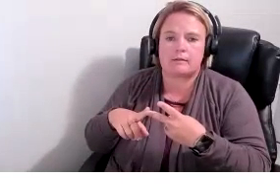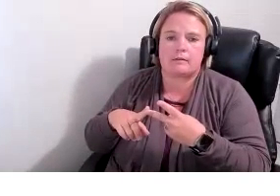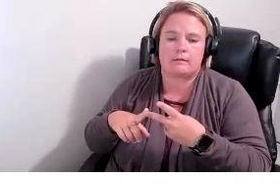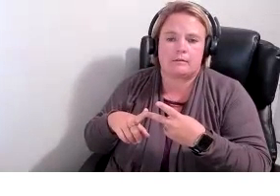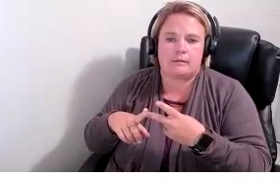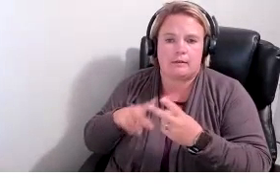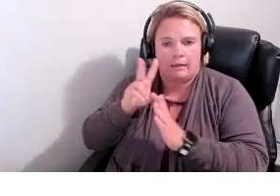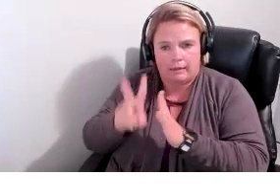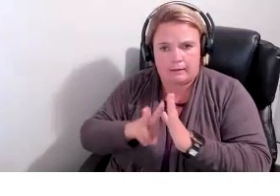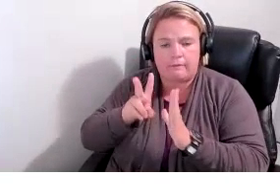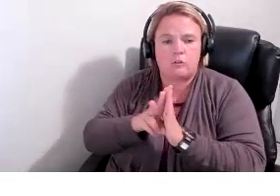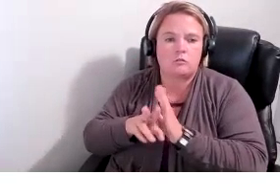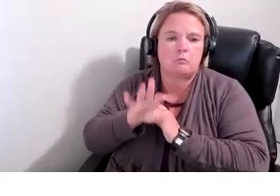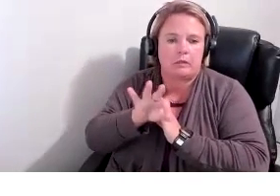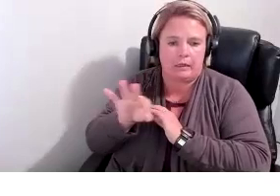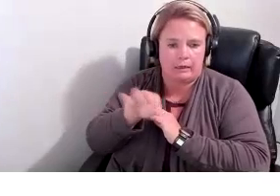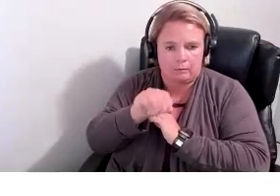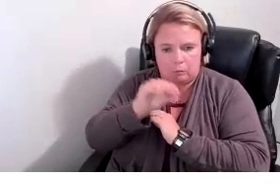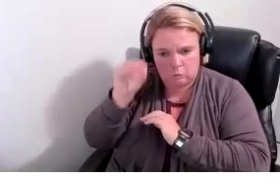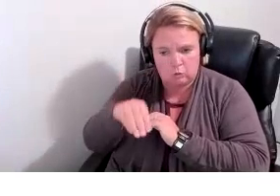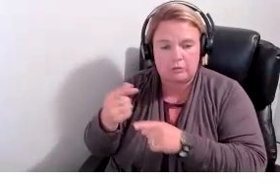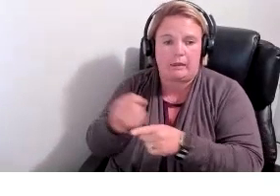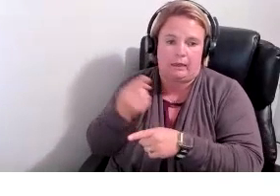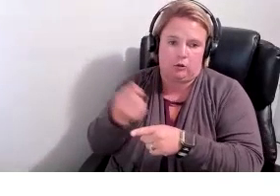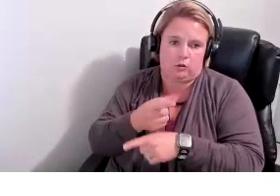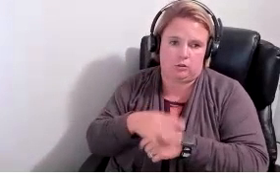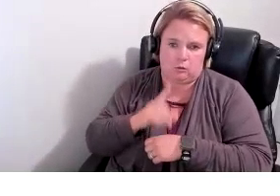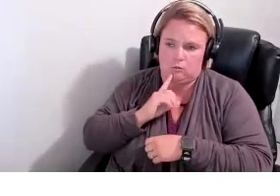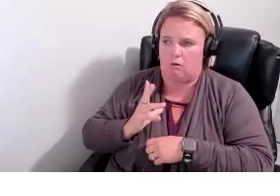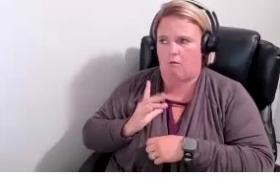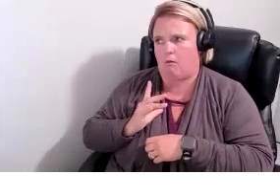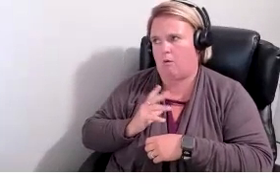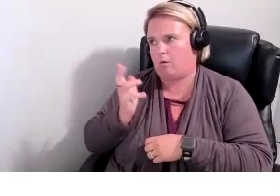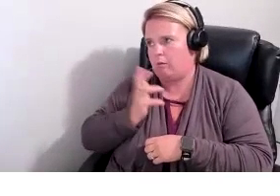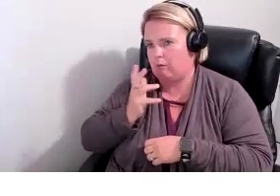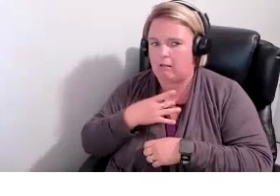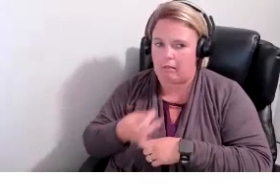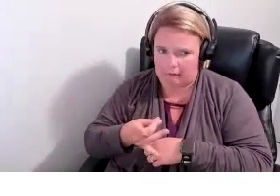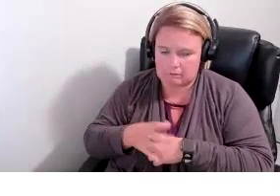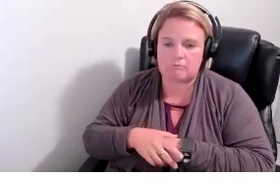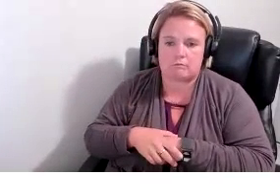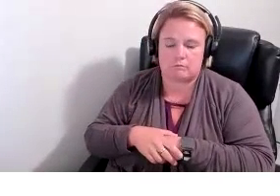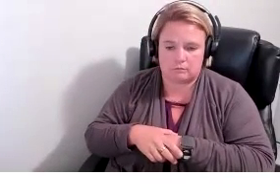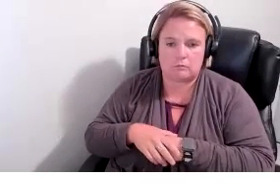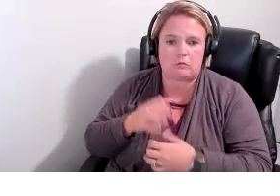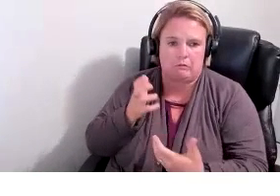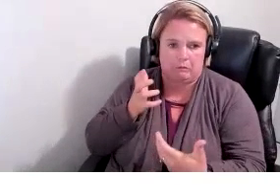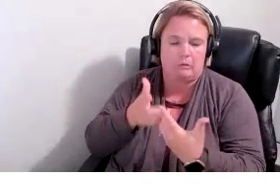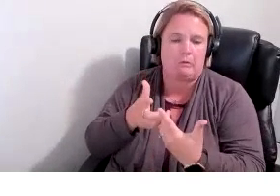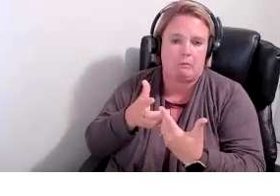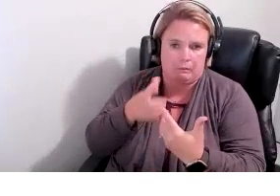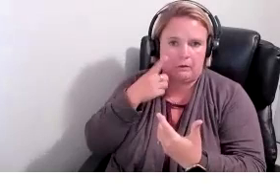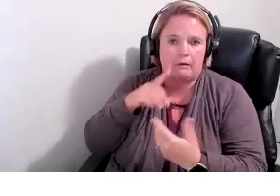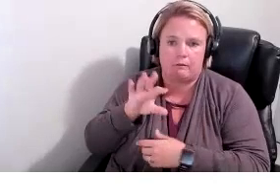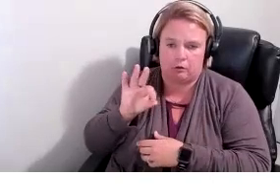the video is 99% accurate. So I really liked that too, to fit for our faculty.